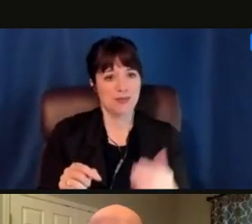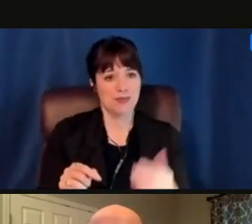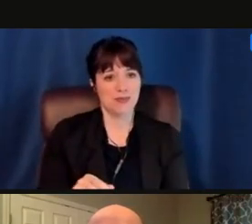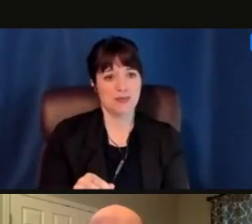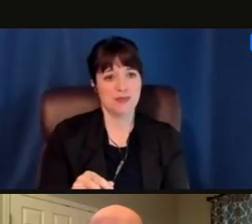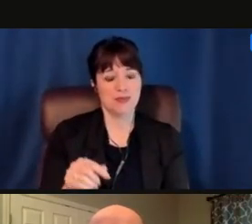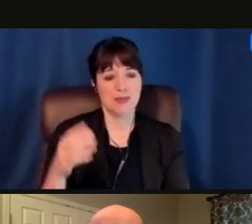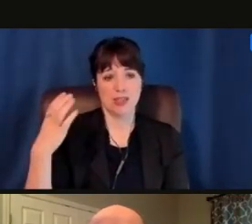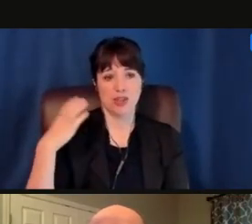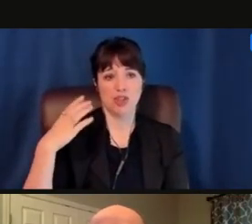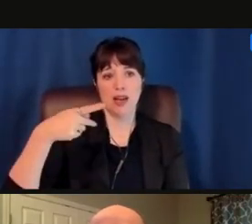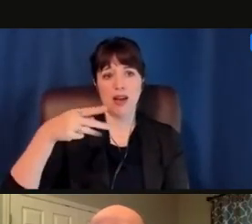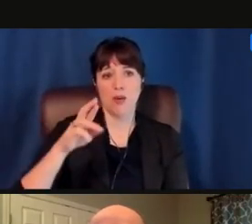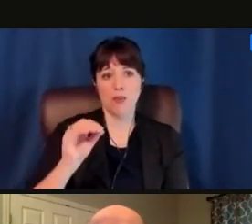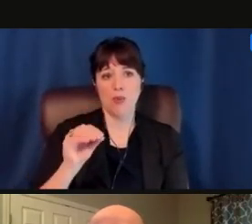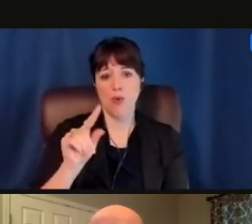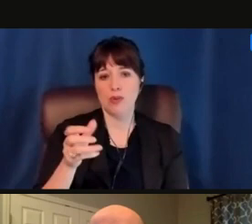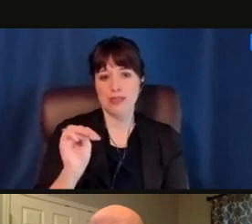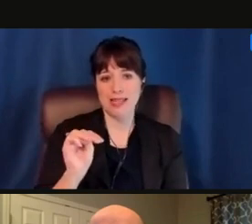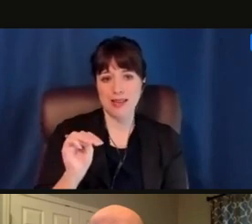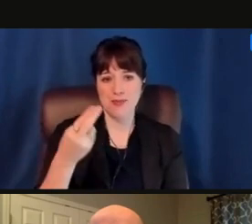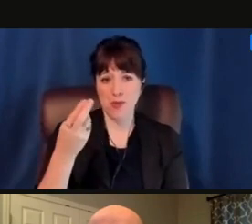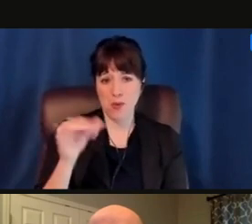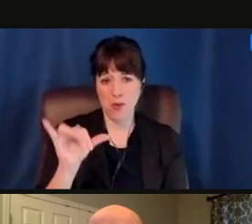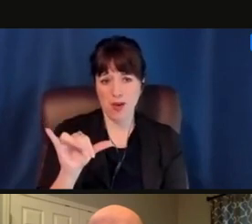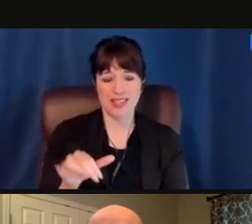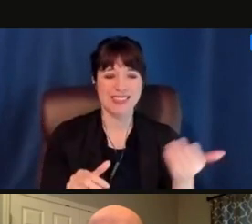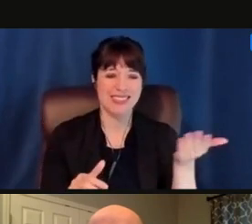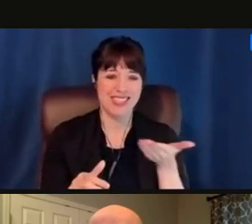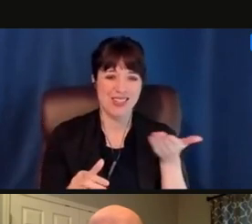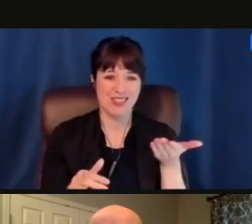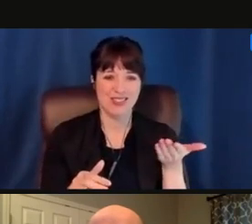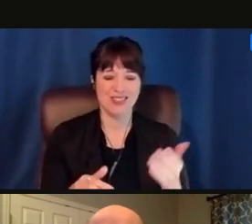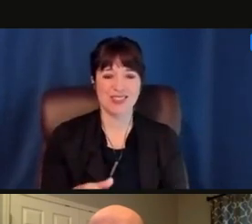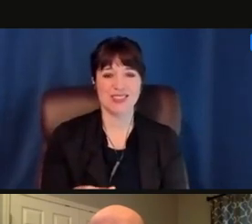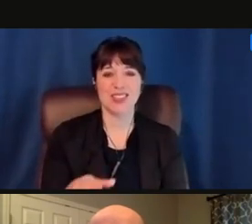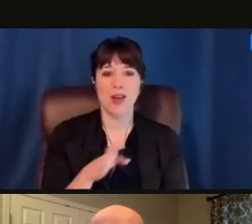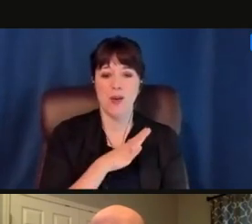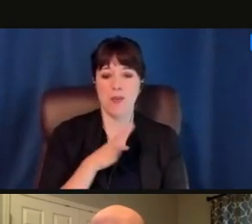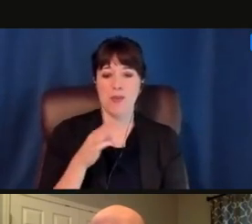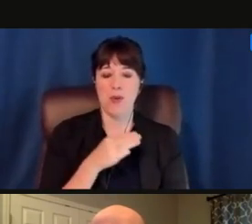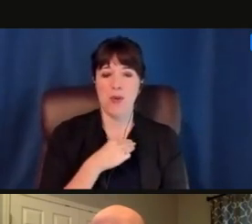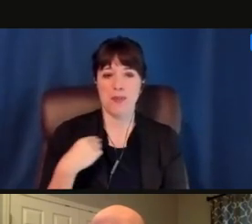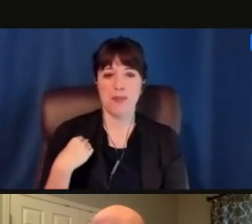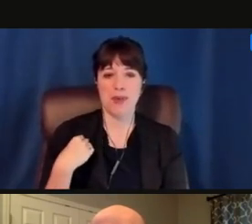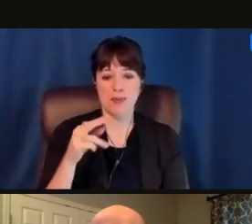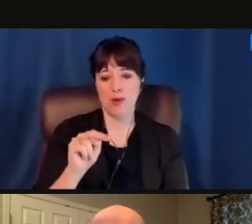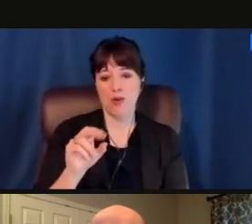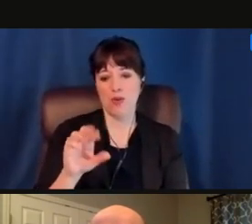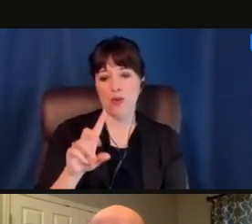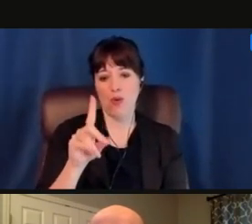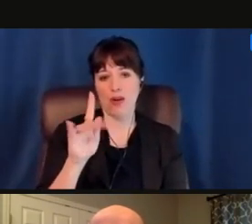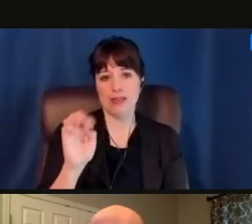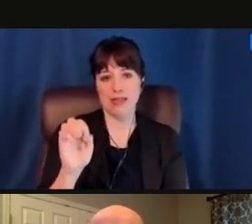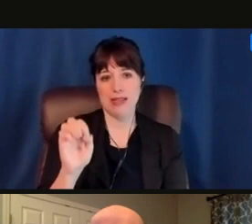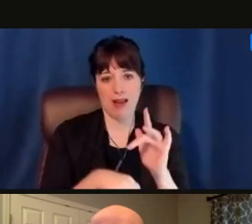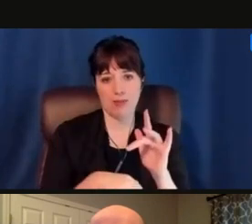Chair Pro Tem Hoy. Here. Board Member Nordyke absent. Guest Counselor